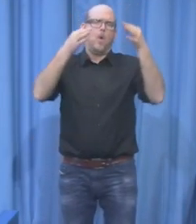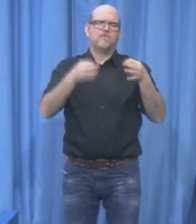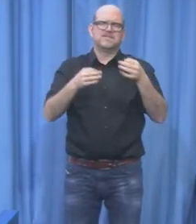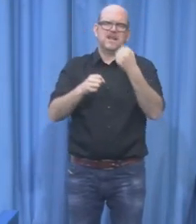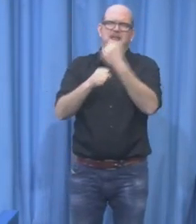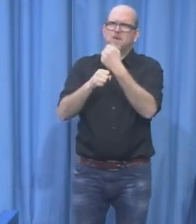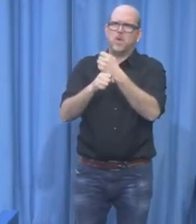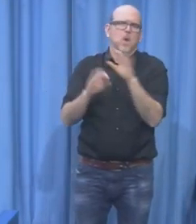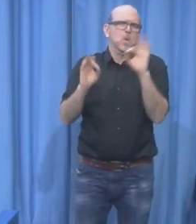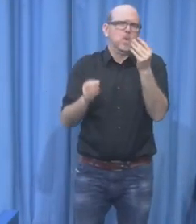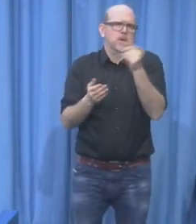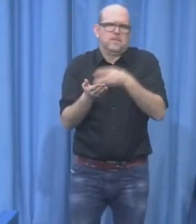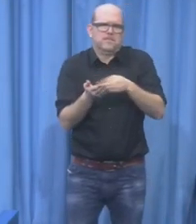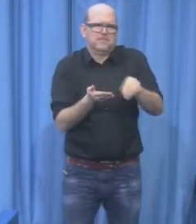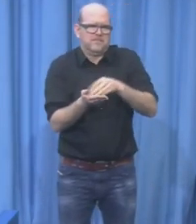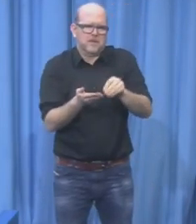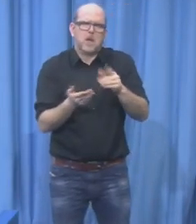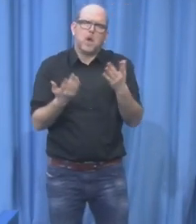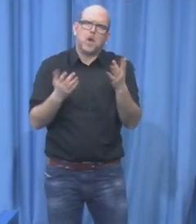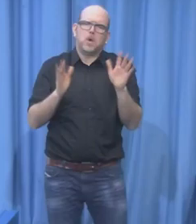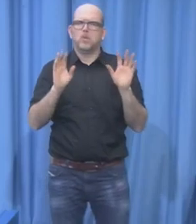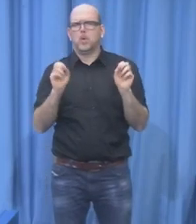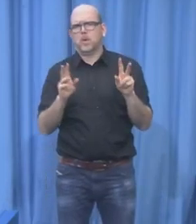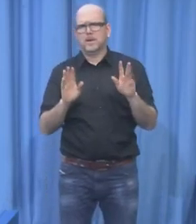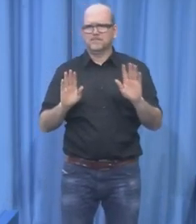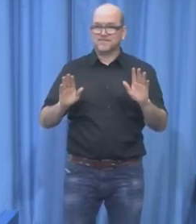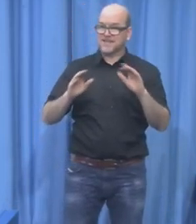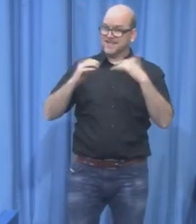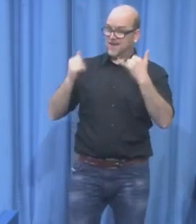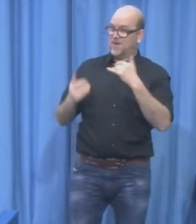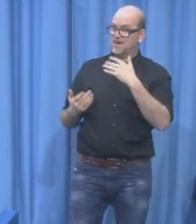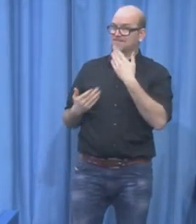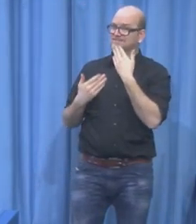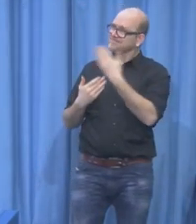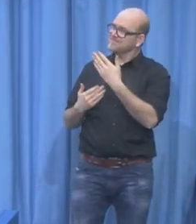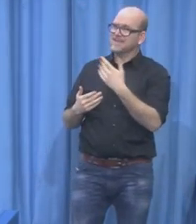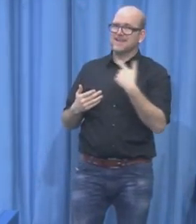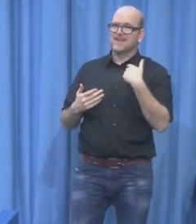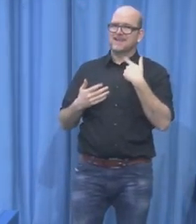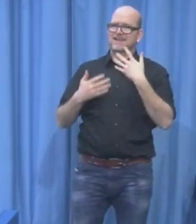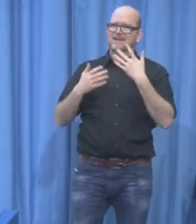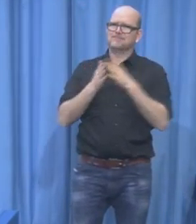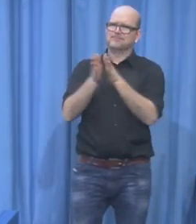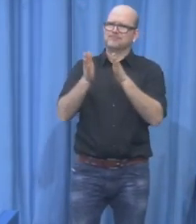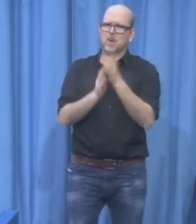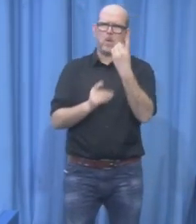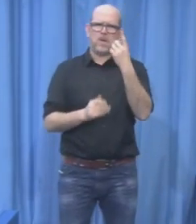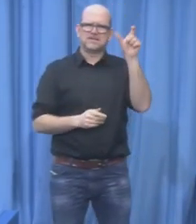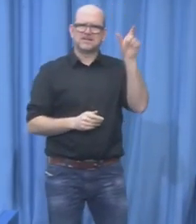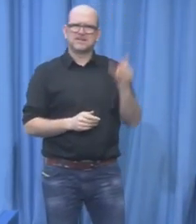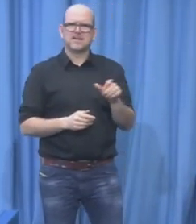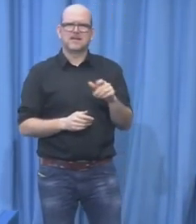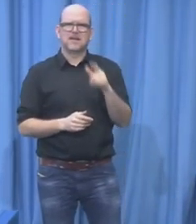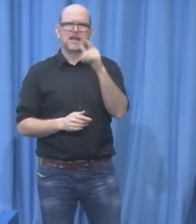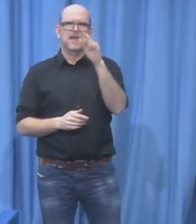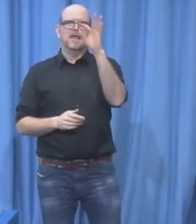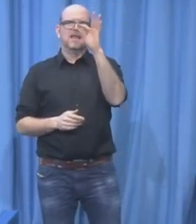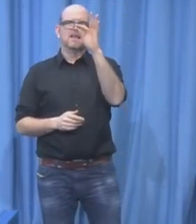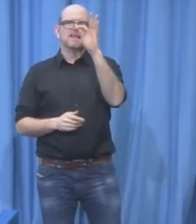So I'll tell you a little bit about Tiffany. Usually when we do this presentation, we have a video that goes along with Tiffany because she's so fantastic,